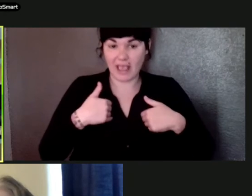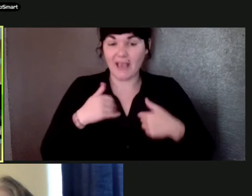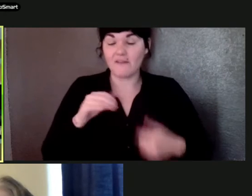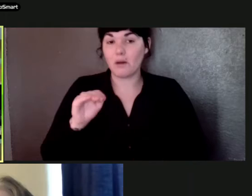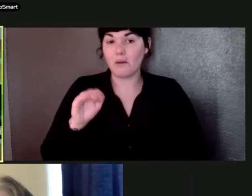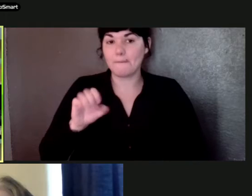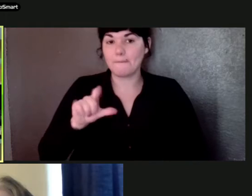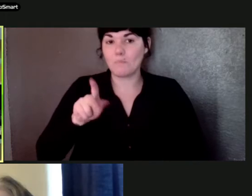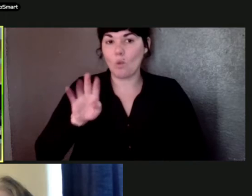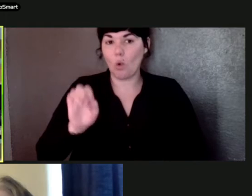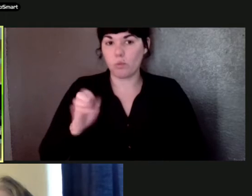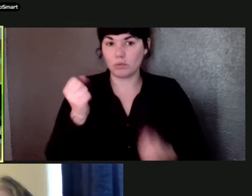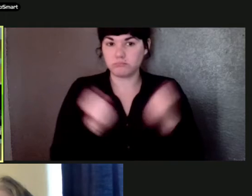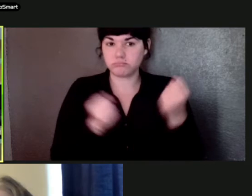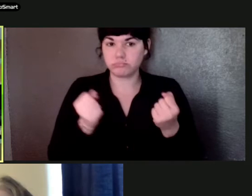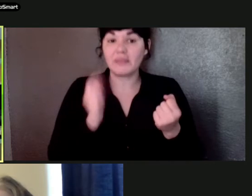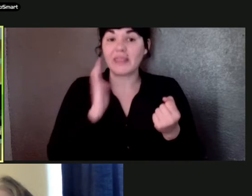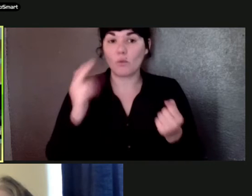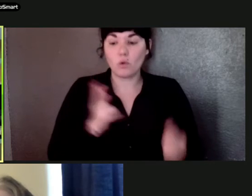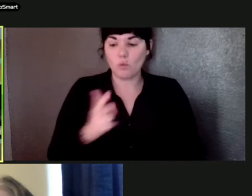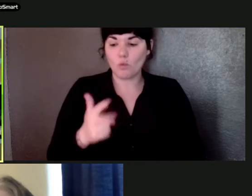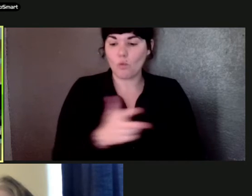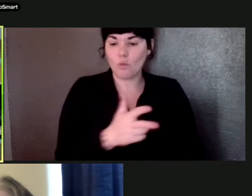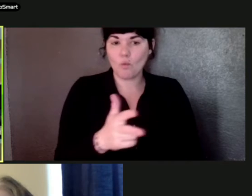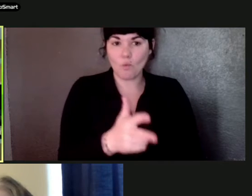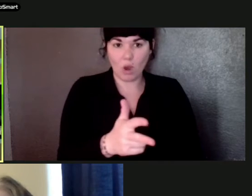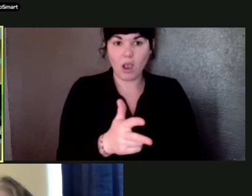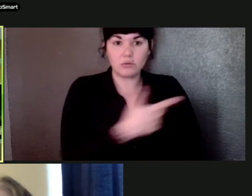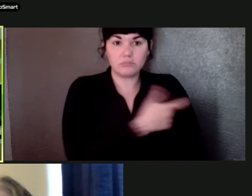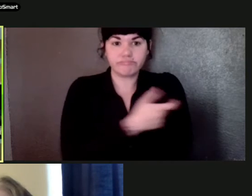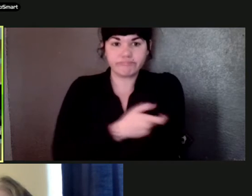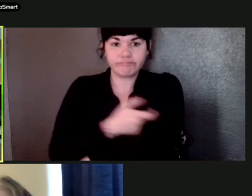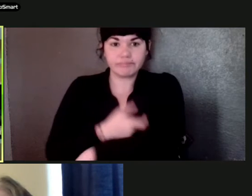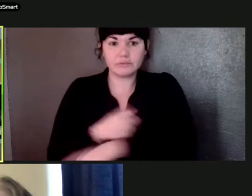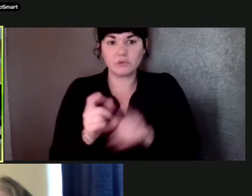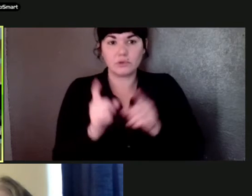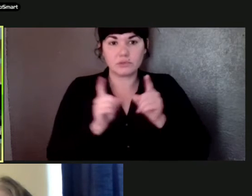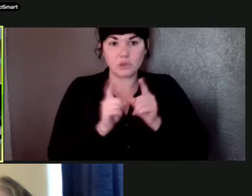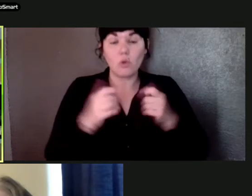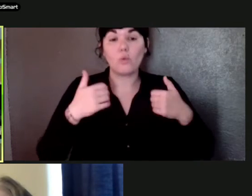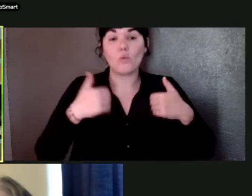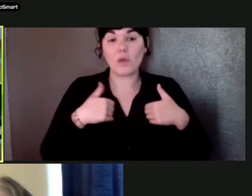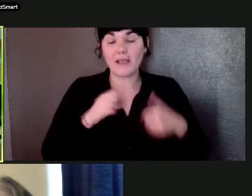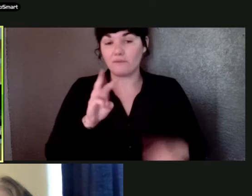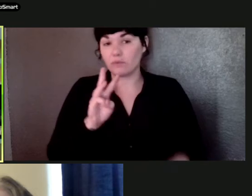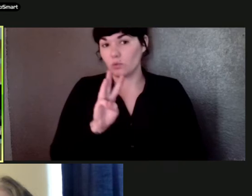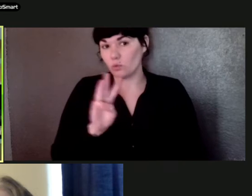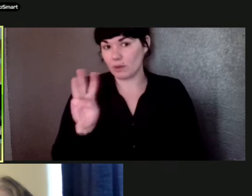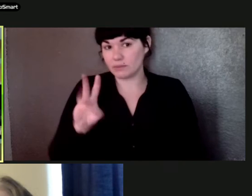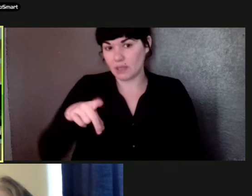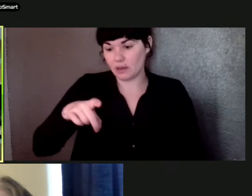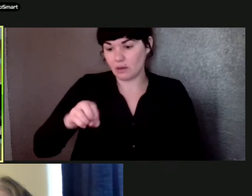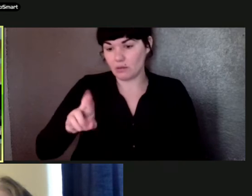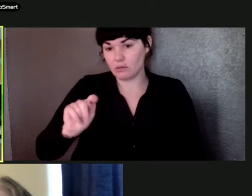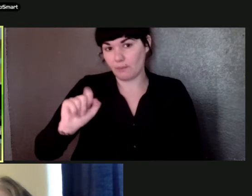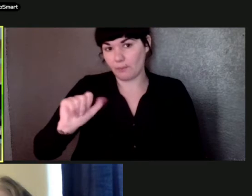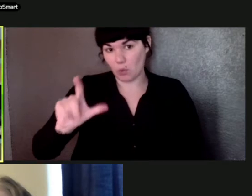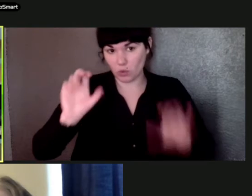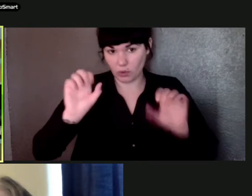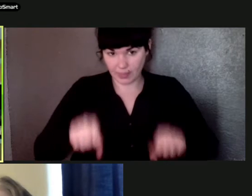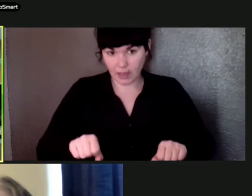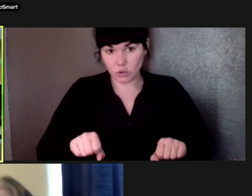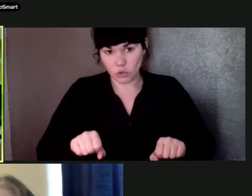your neighborhood, we have a portal online, or you can email us at dhdoutbreak at DetroitMI.gov, and we will bring the vaccine to you.